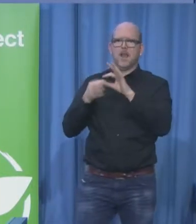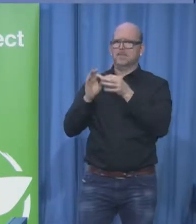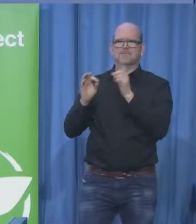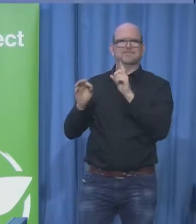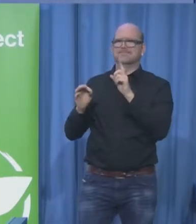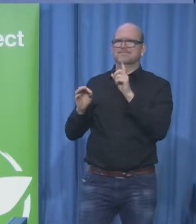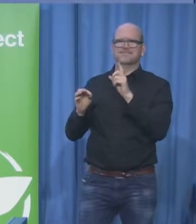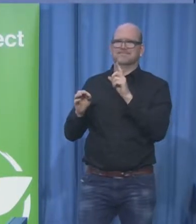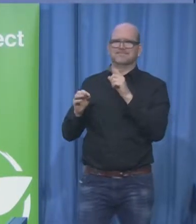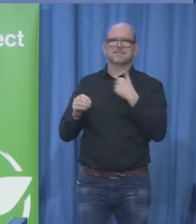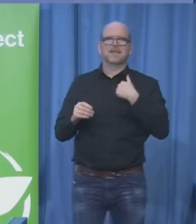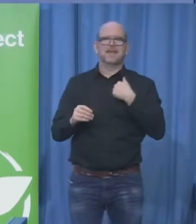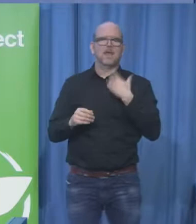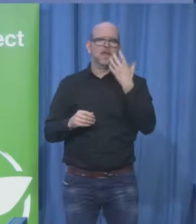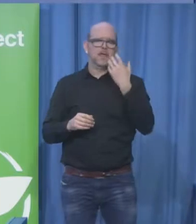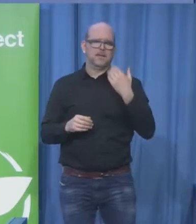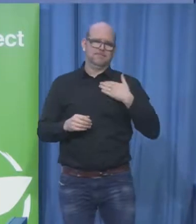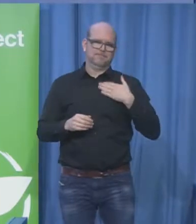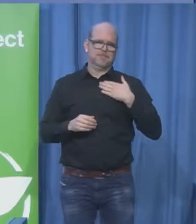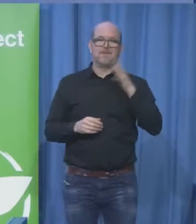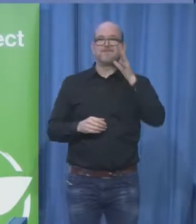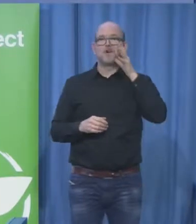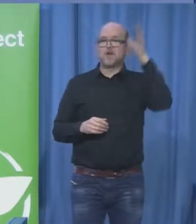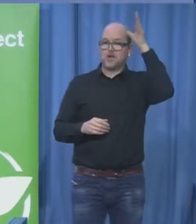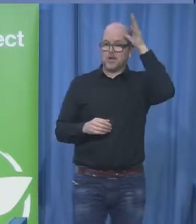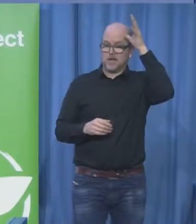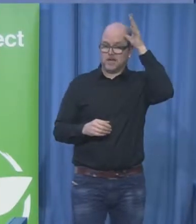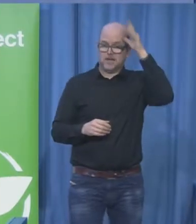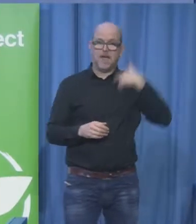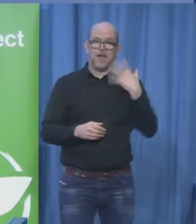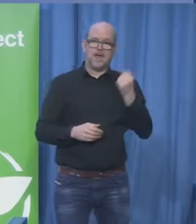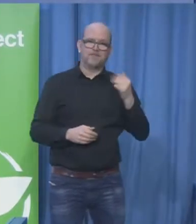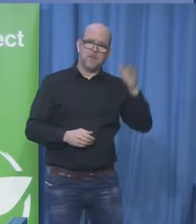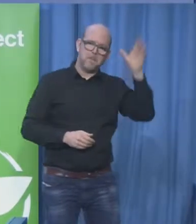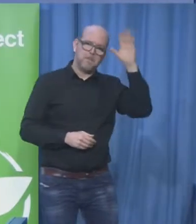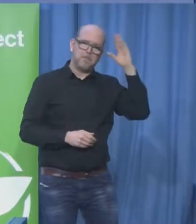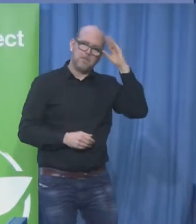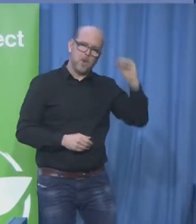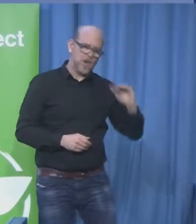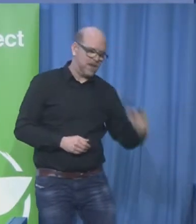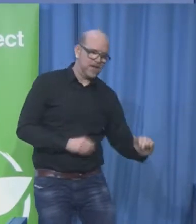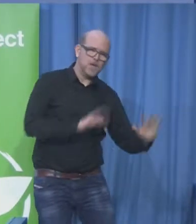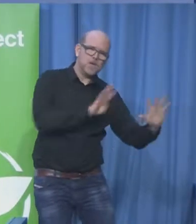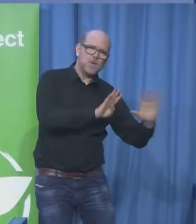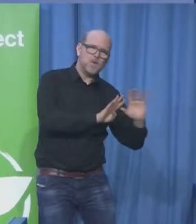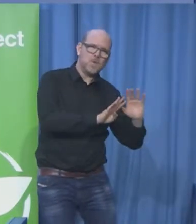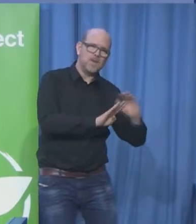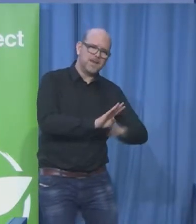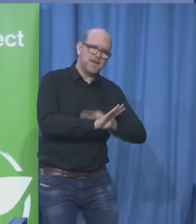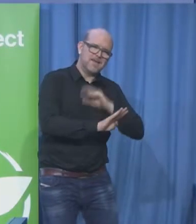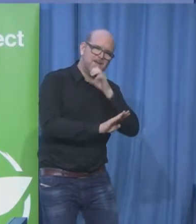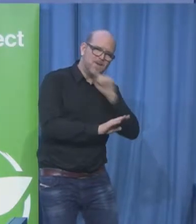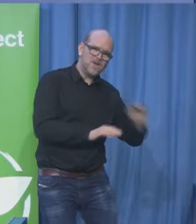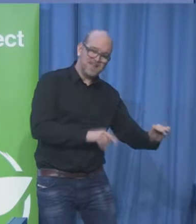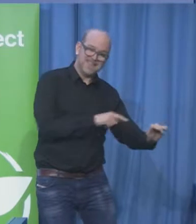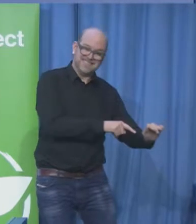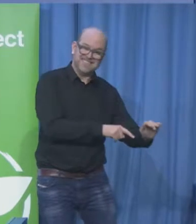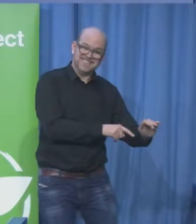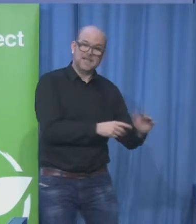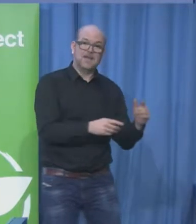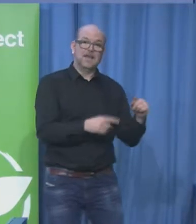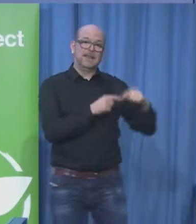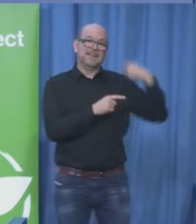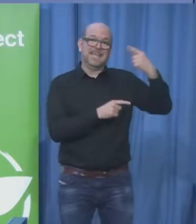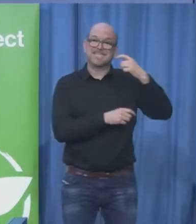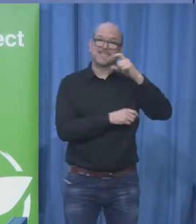sports. In 17 days from now, we're gonna host for the second time the Special Olympics